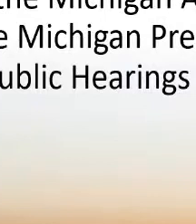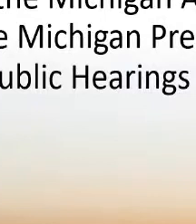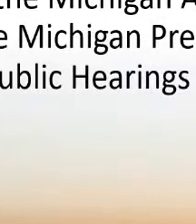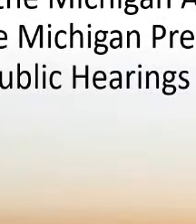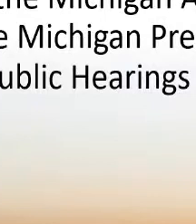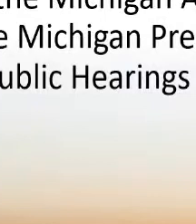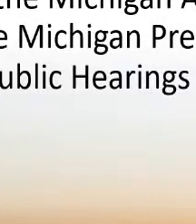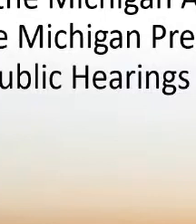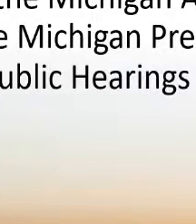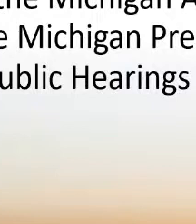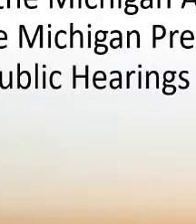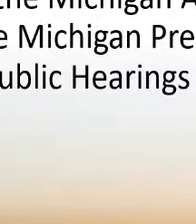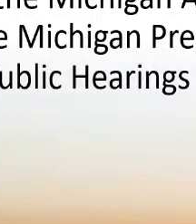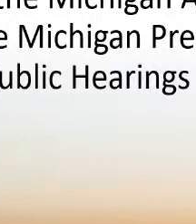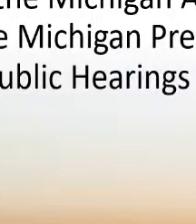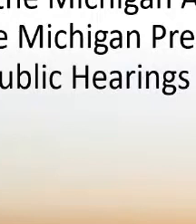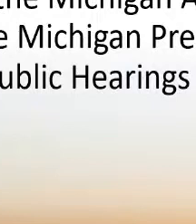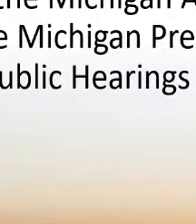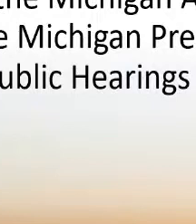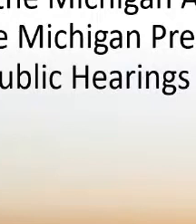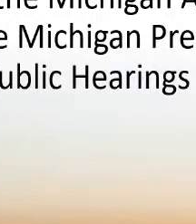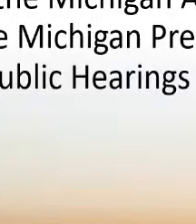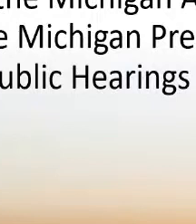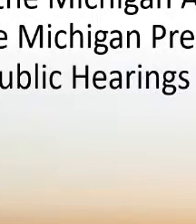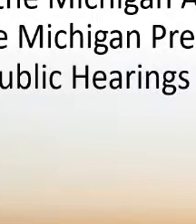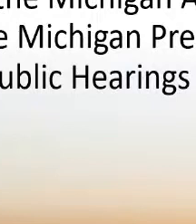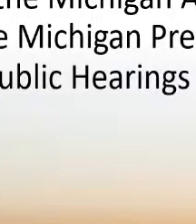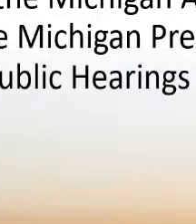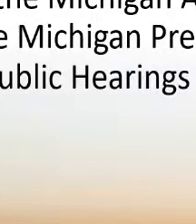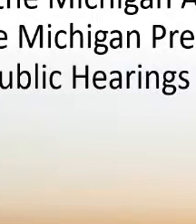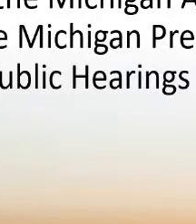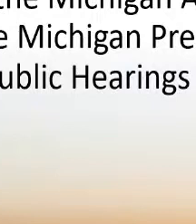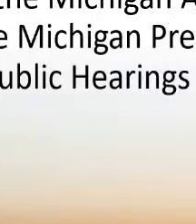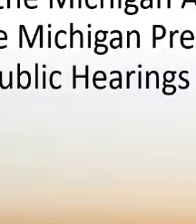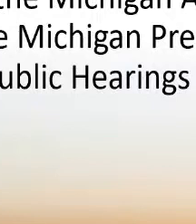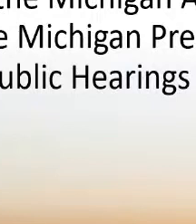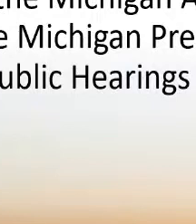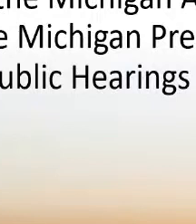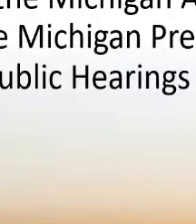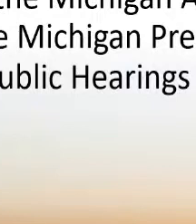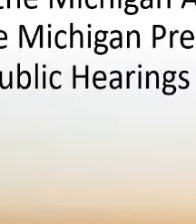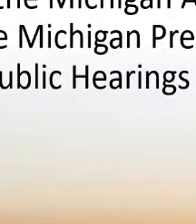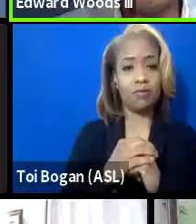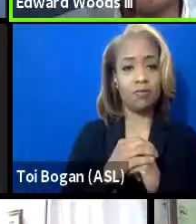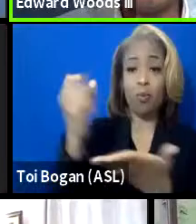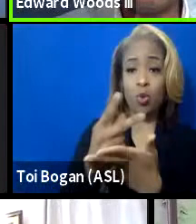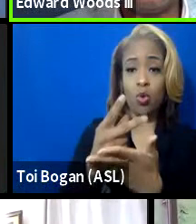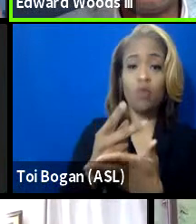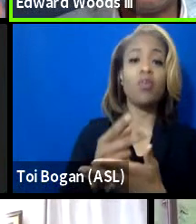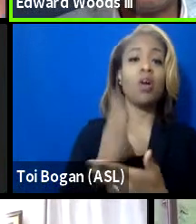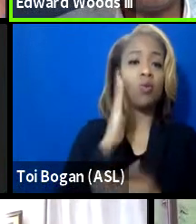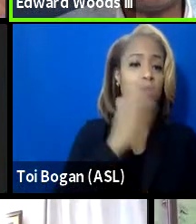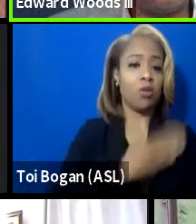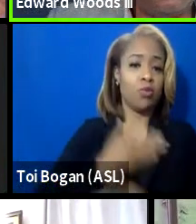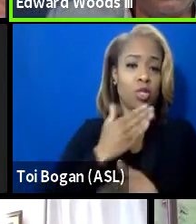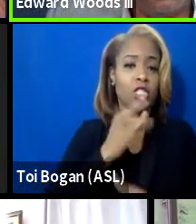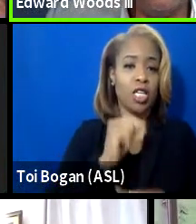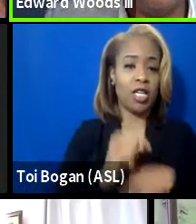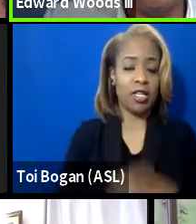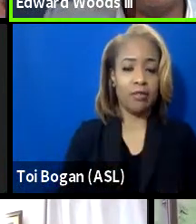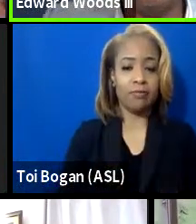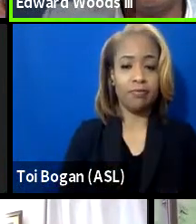as well. And Madam Chairperson, if we can get a motion to approve this at this time, I would be so grateful.